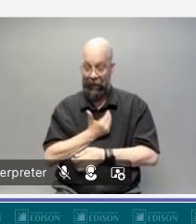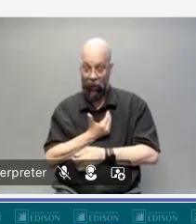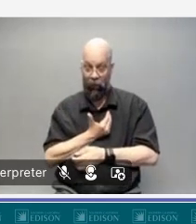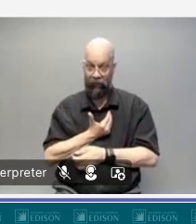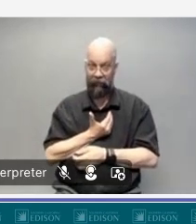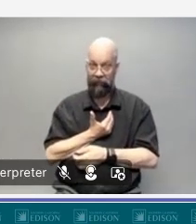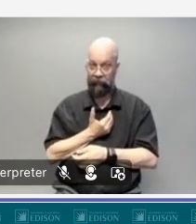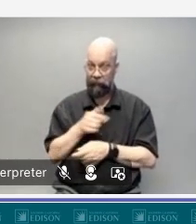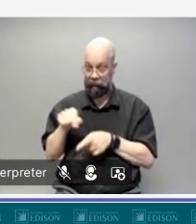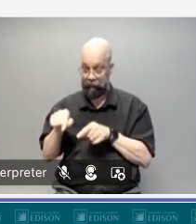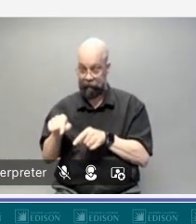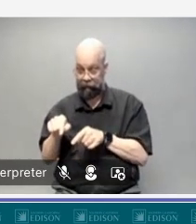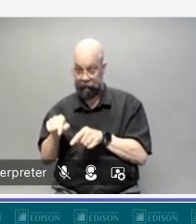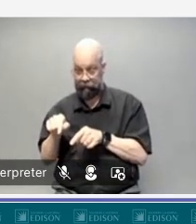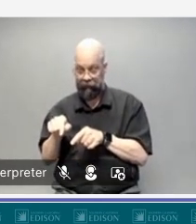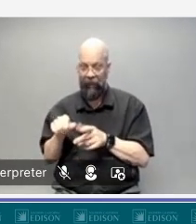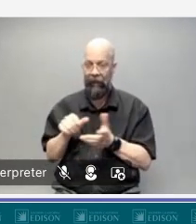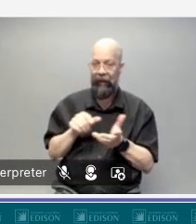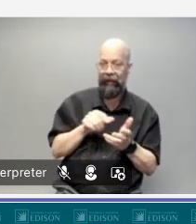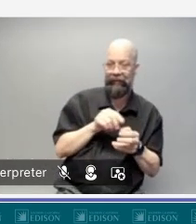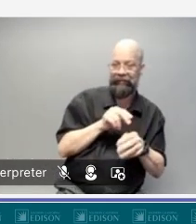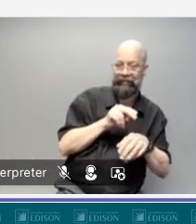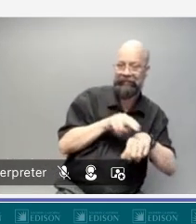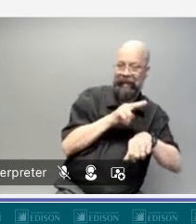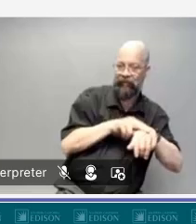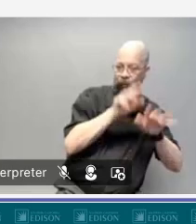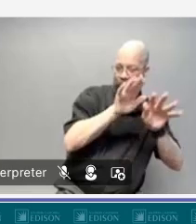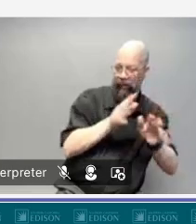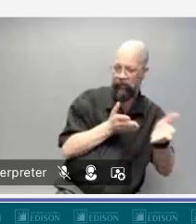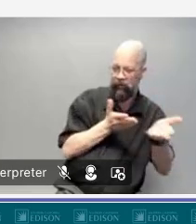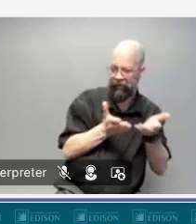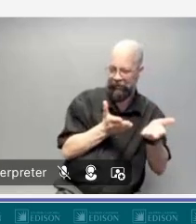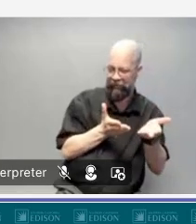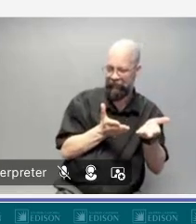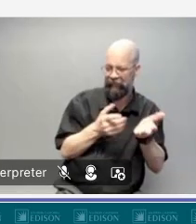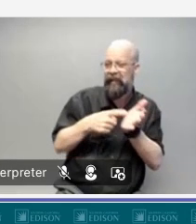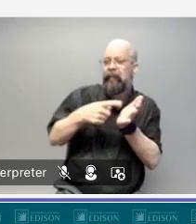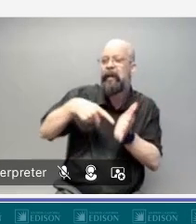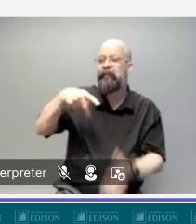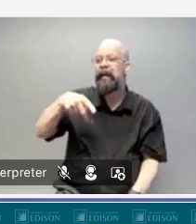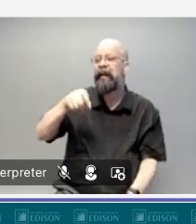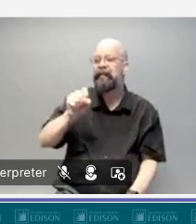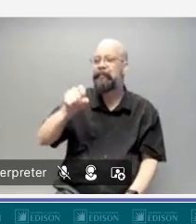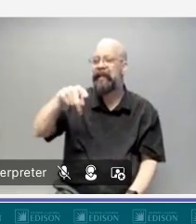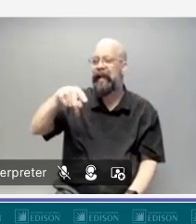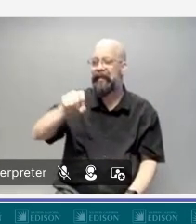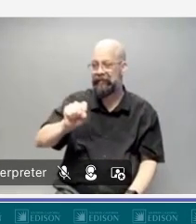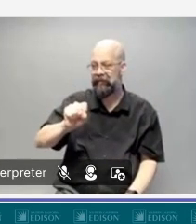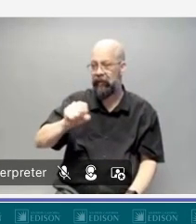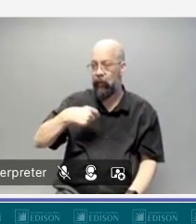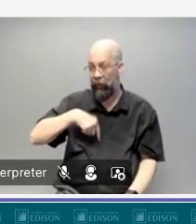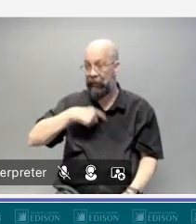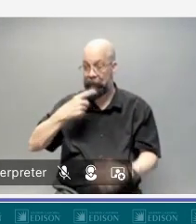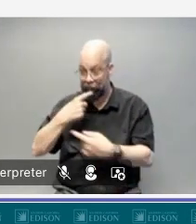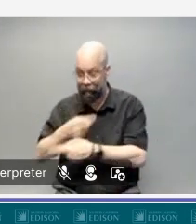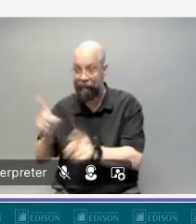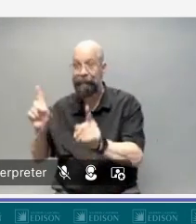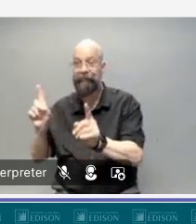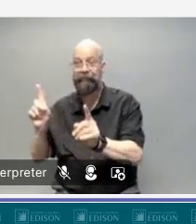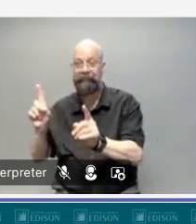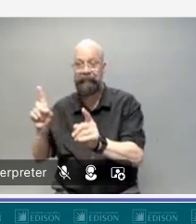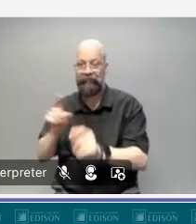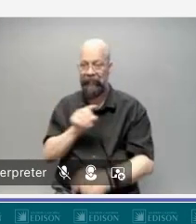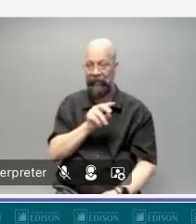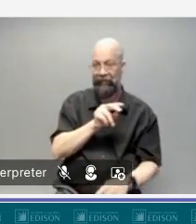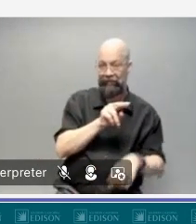forecasts that come out of the National Weather Service. Sometimes when we have a PSPS event, the Weather Service